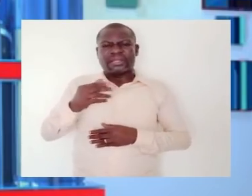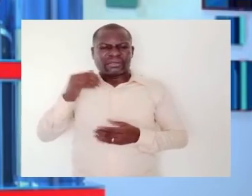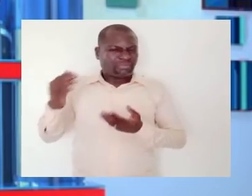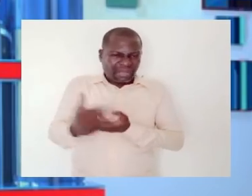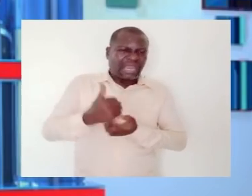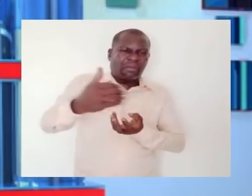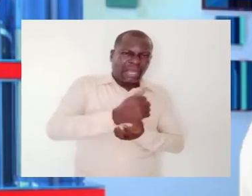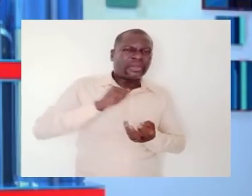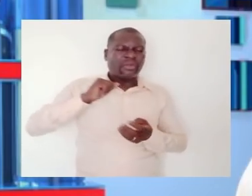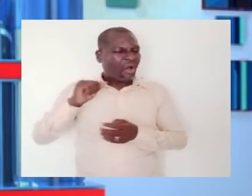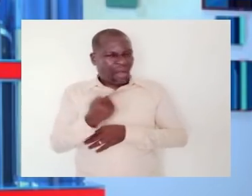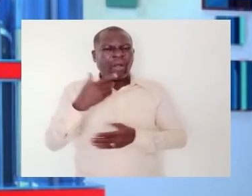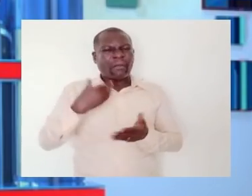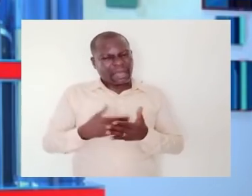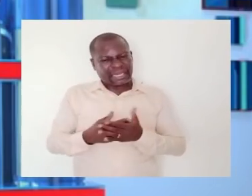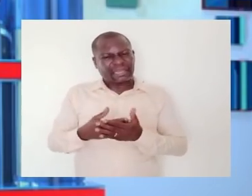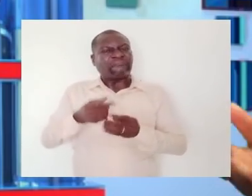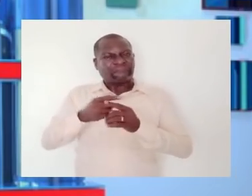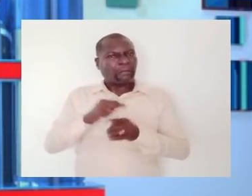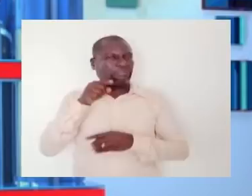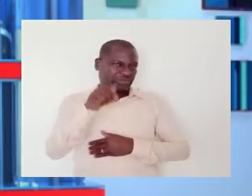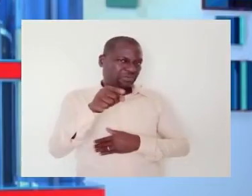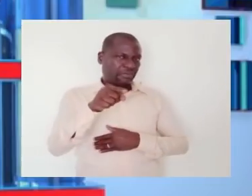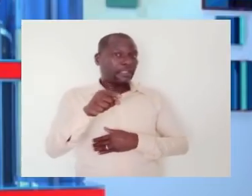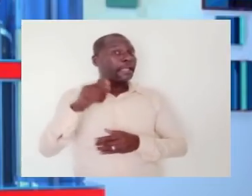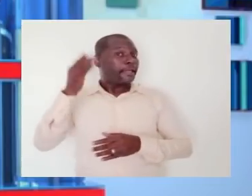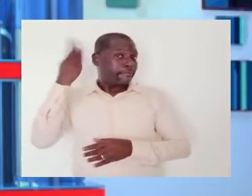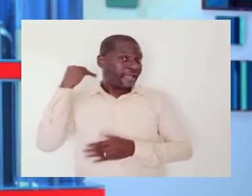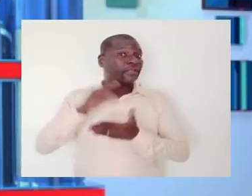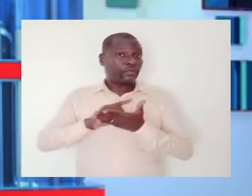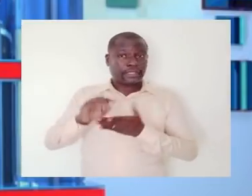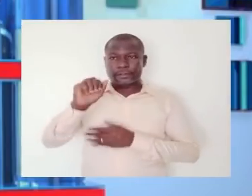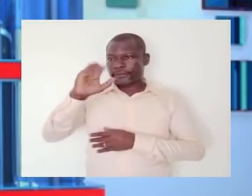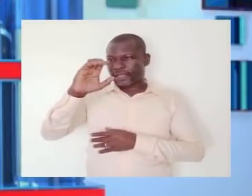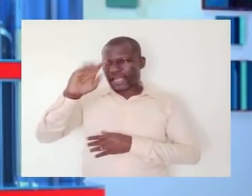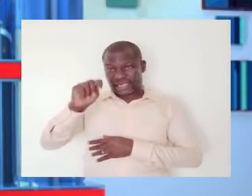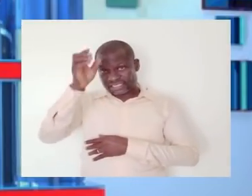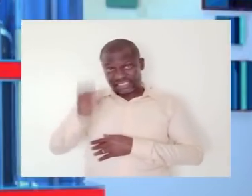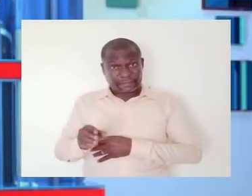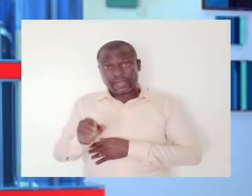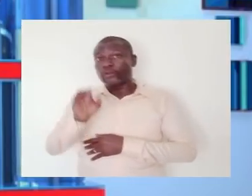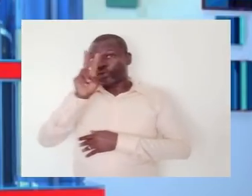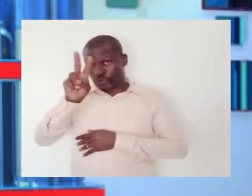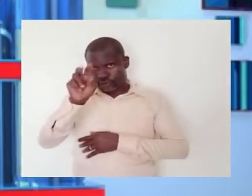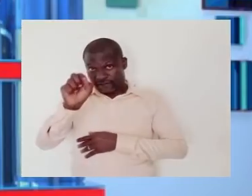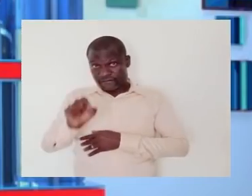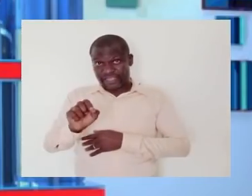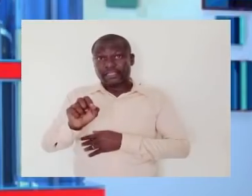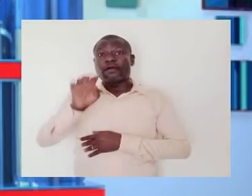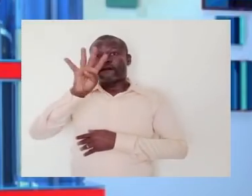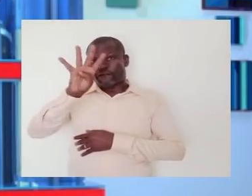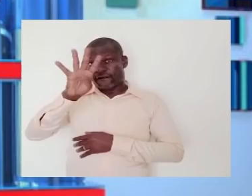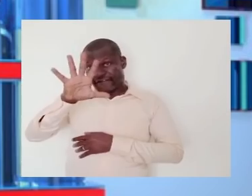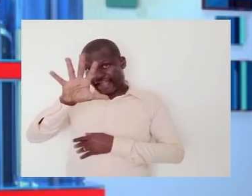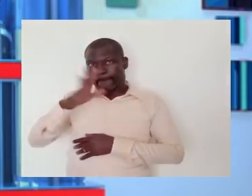home. Ya jimu husi kenjina, nansu muhu huwe. Last week, Acts chapter 2, verse 45, no?